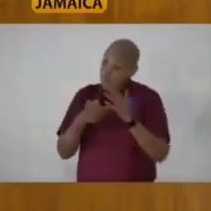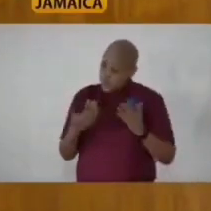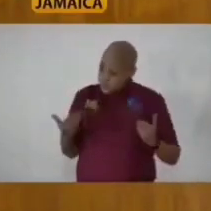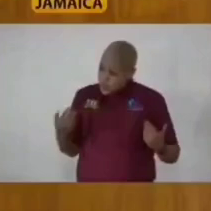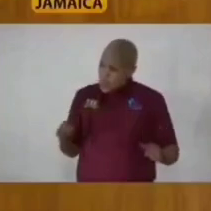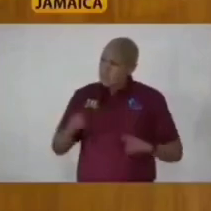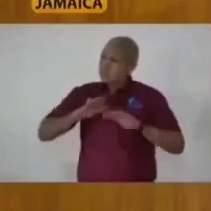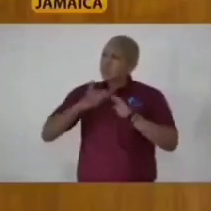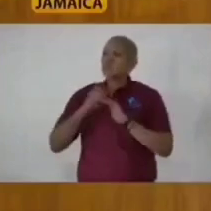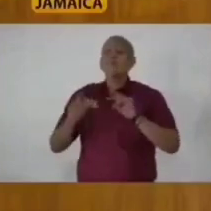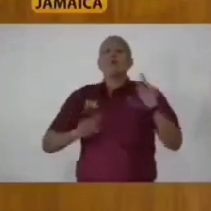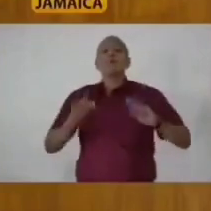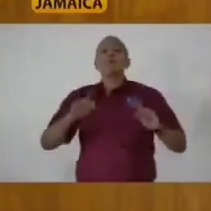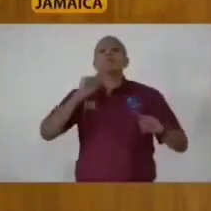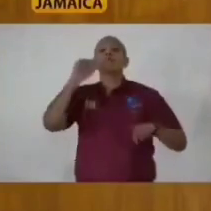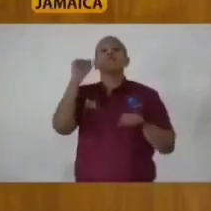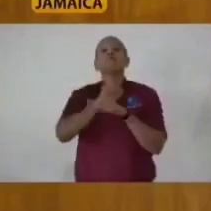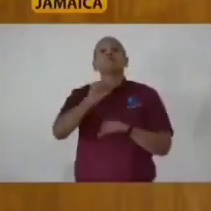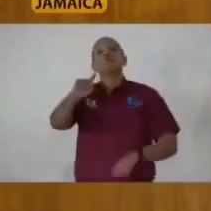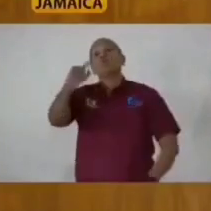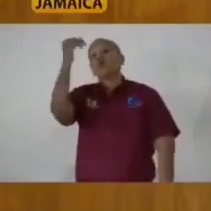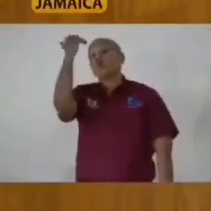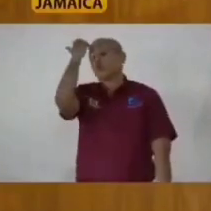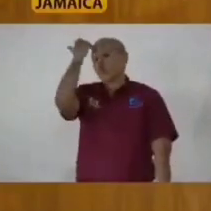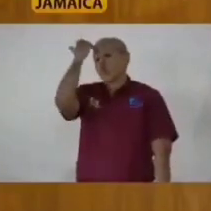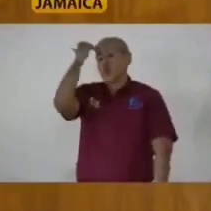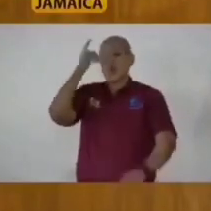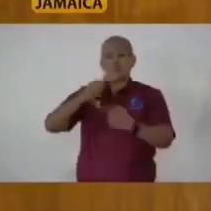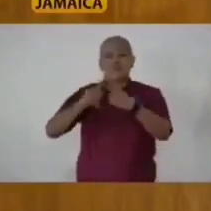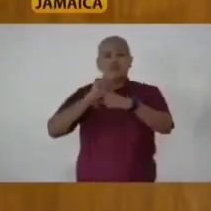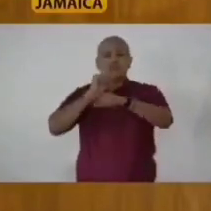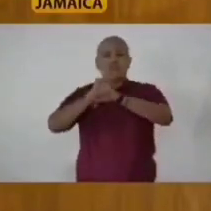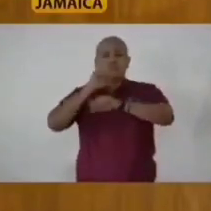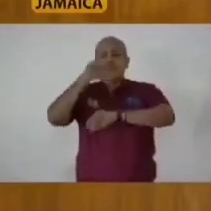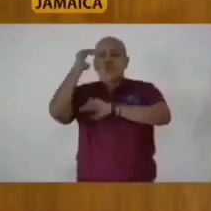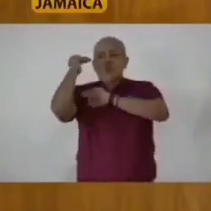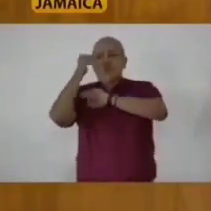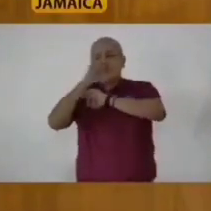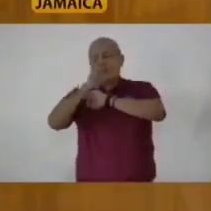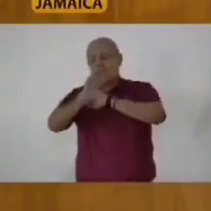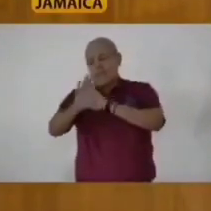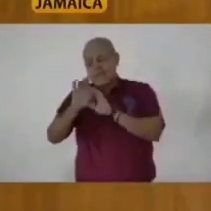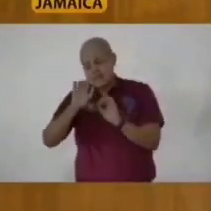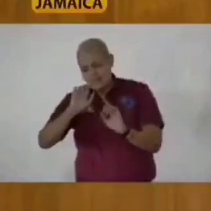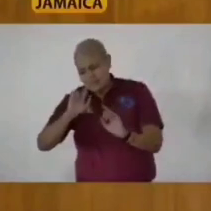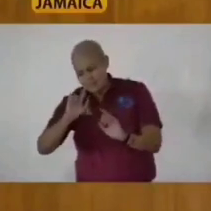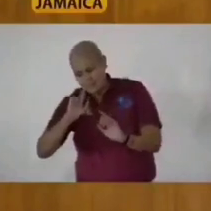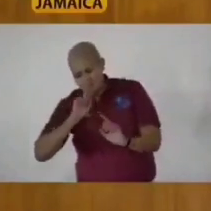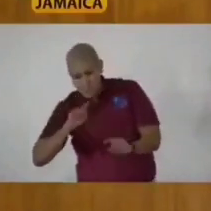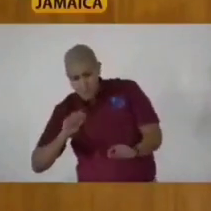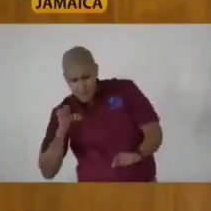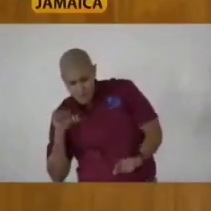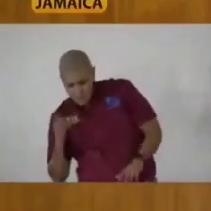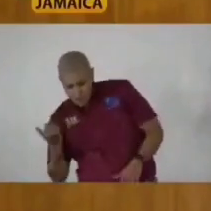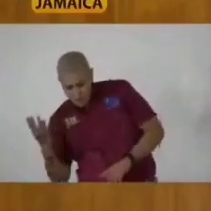the Jamaican people are entitled to know, and I hope that that reply won't take another 6 months,